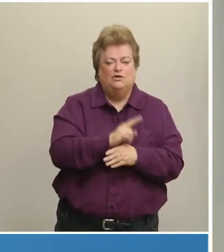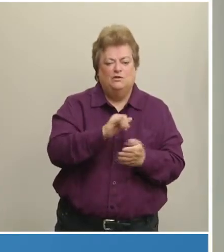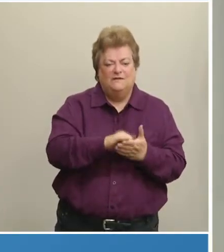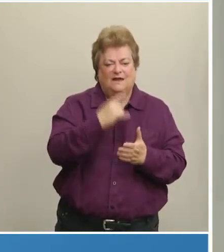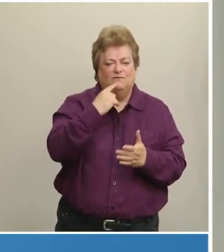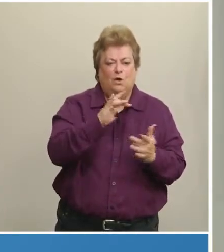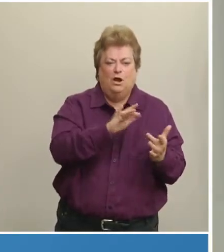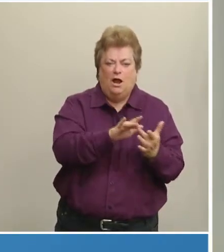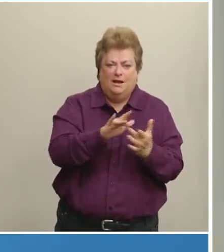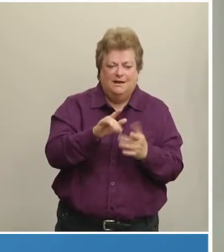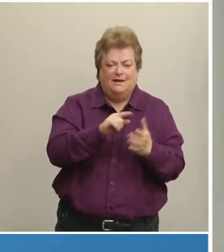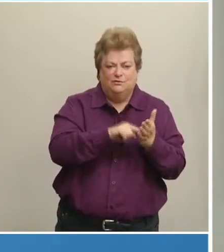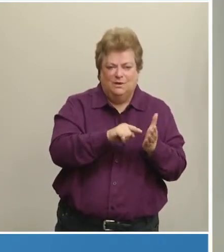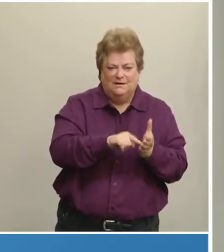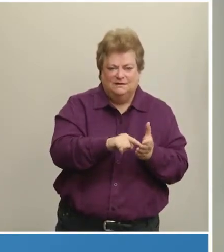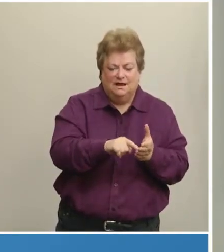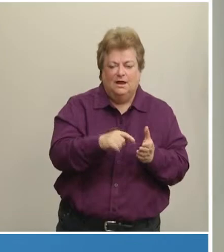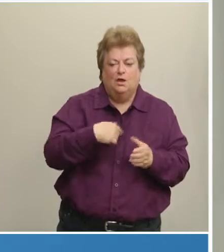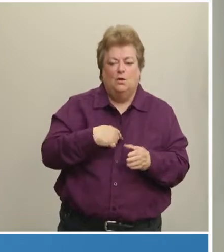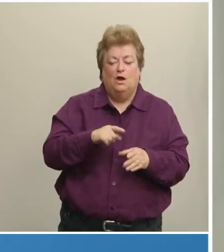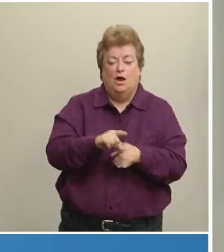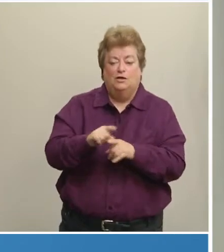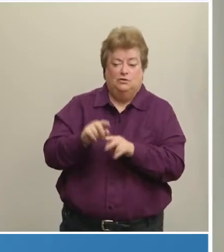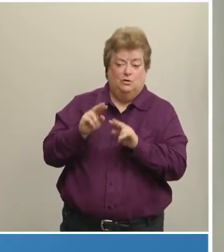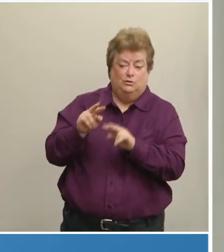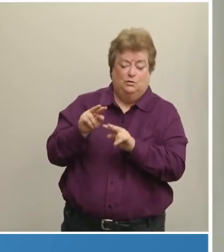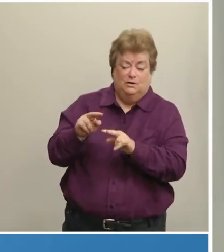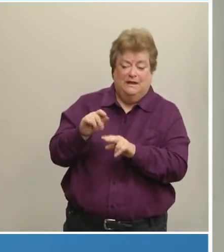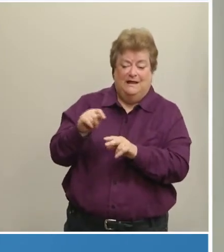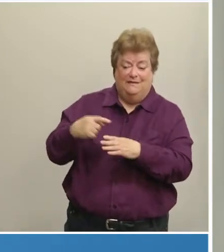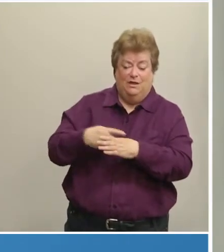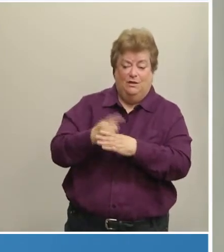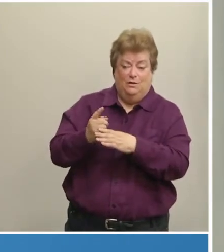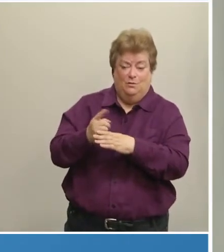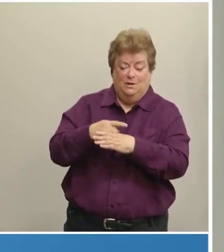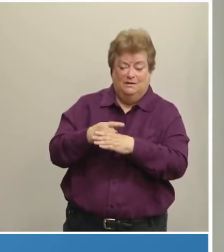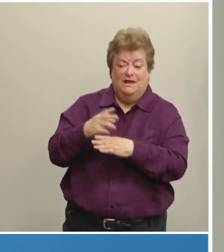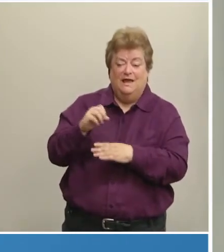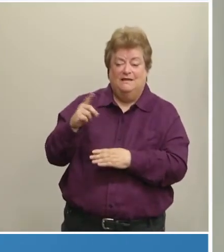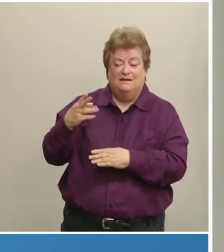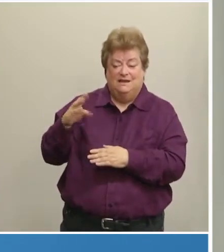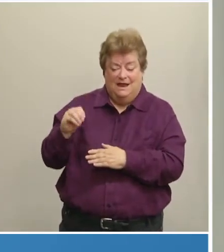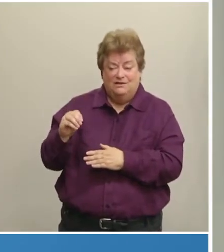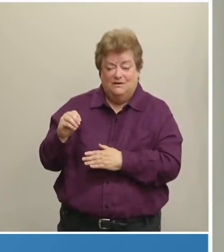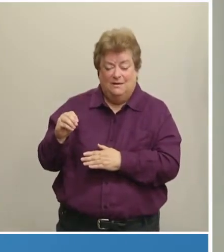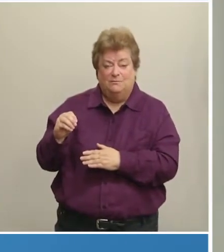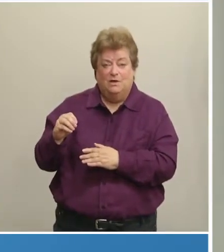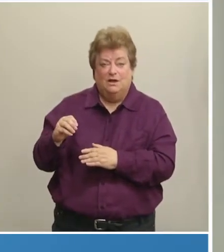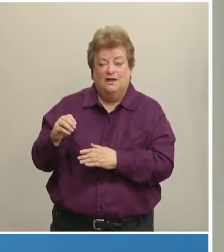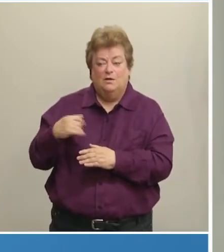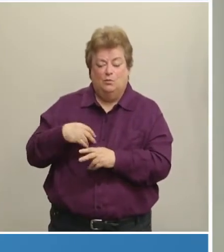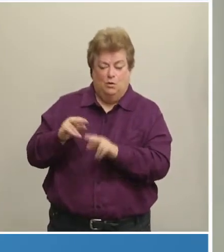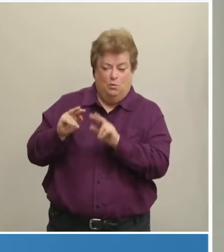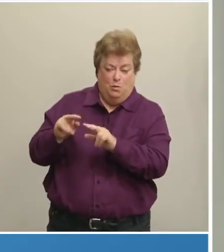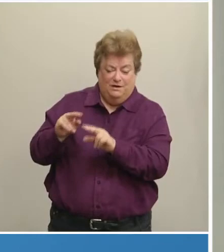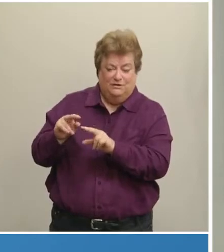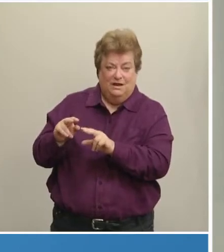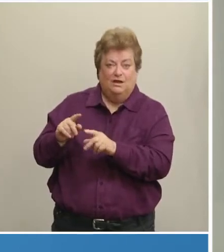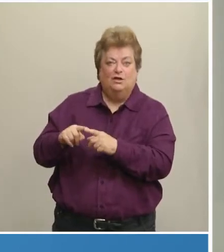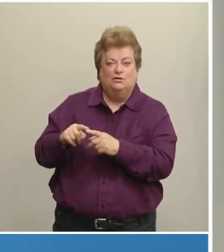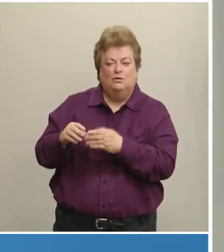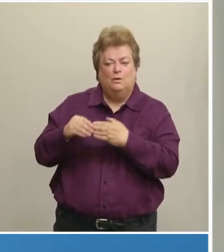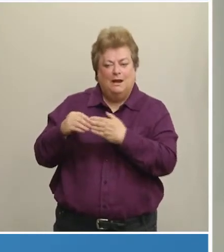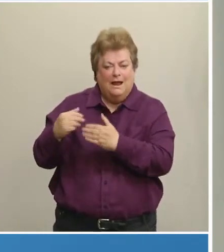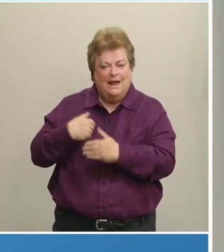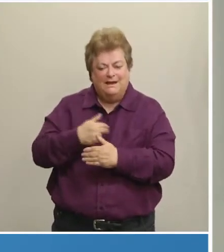tracing. We'll also be using the COVID risk dial and the local DHMs or directed health measures that are in place at the time to guide